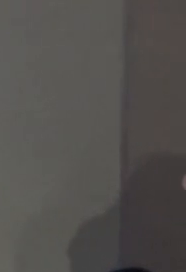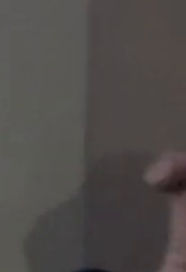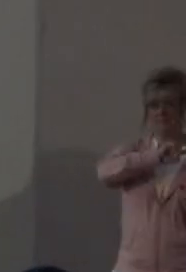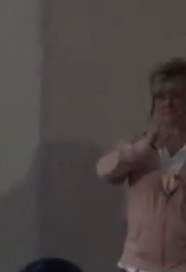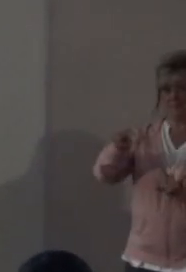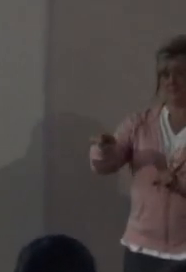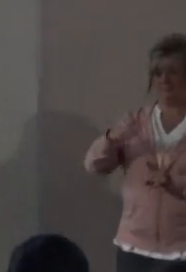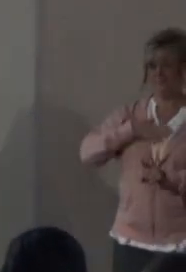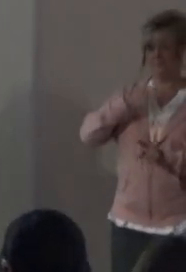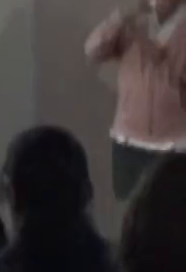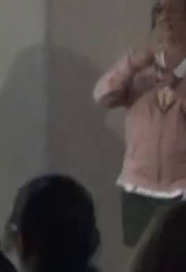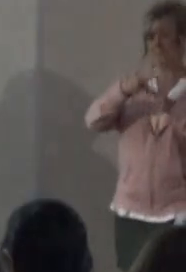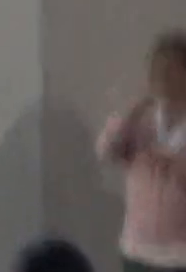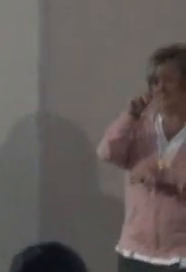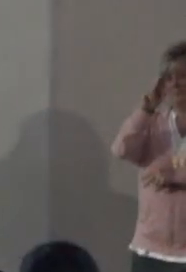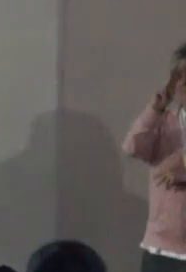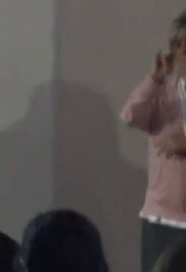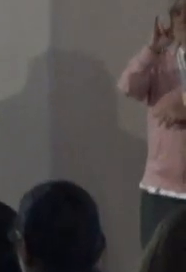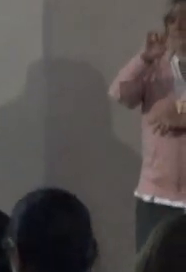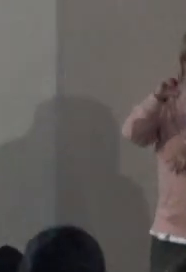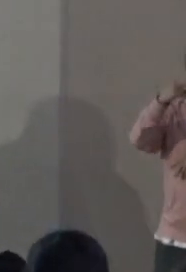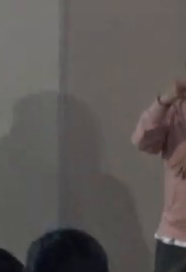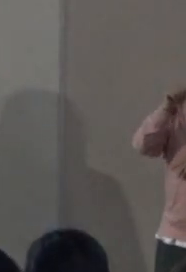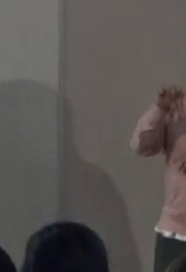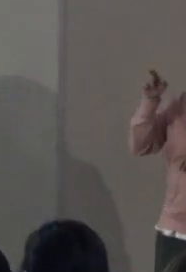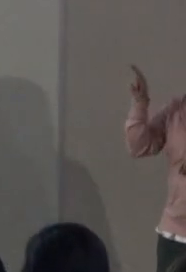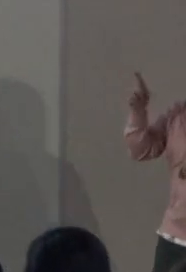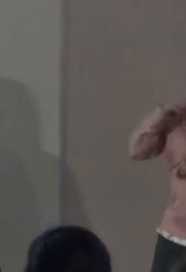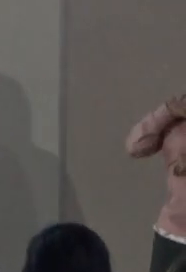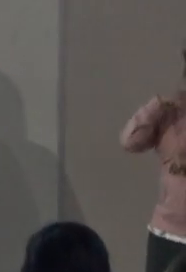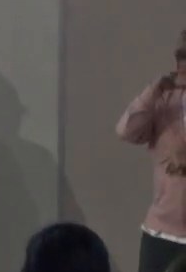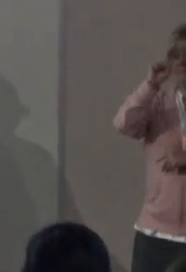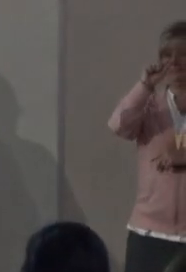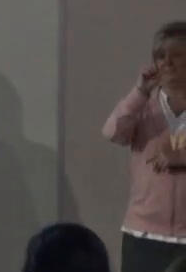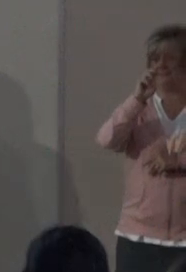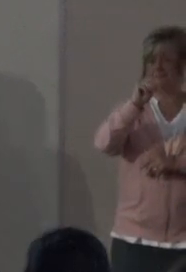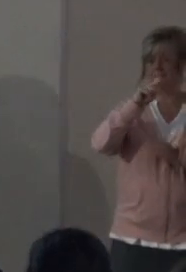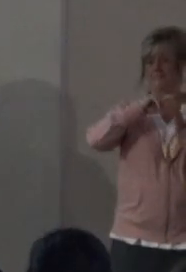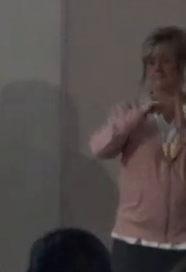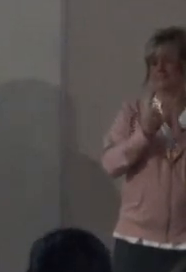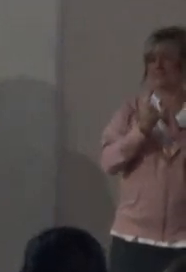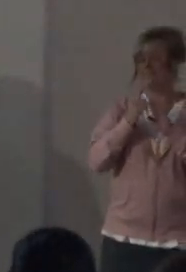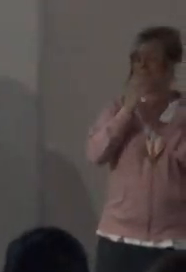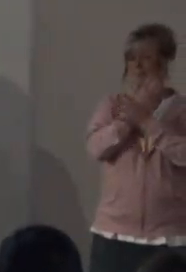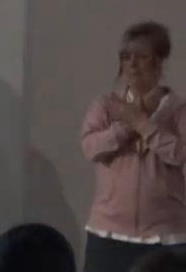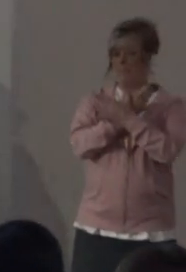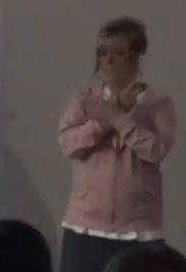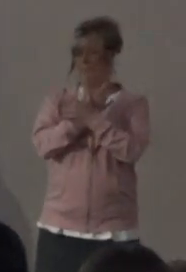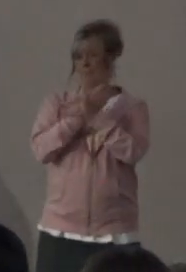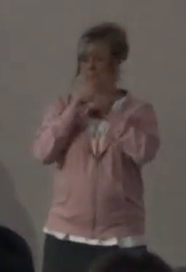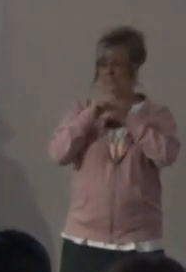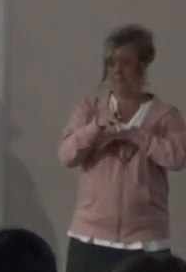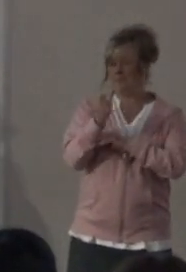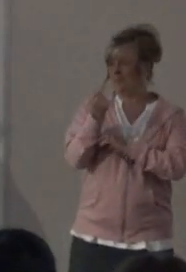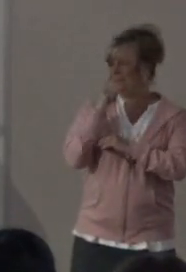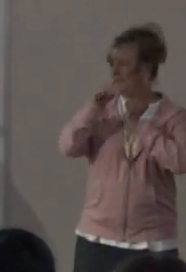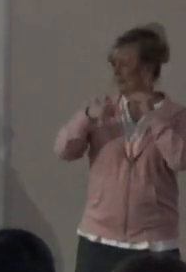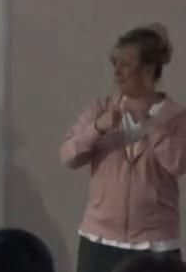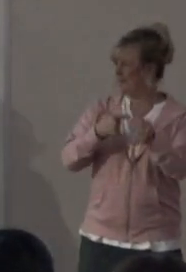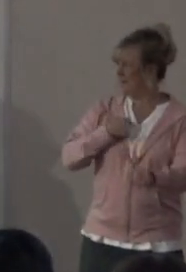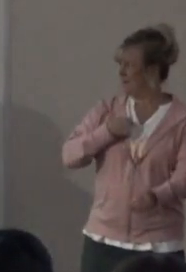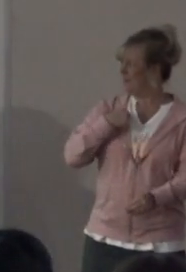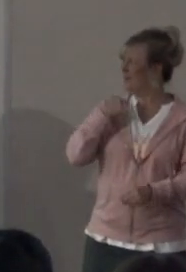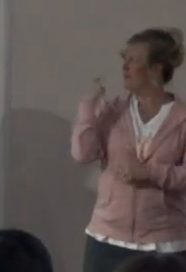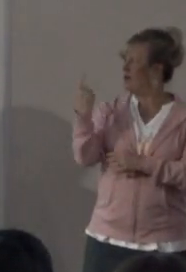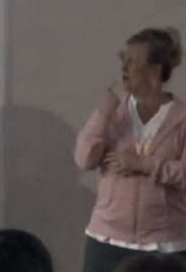coming. My name is Anisha, Kashyap, and this is my STEM project, Butterfly Effect. So a little bit about me.